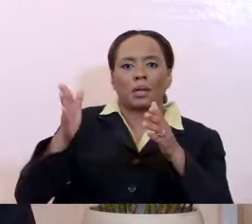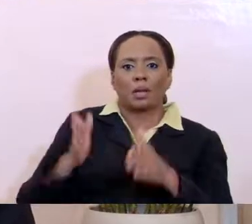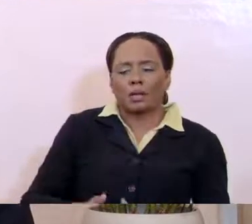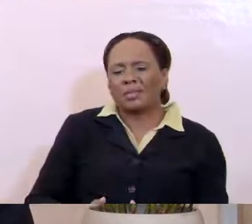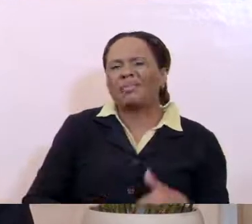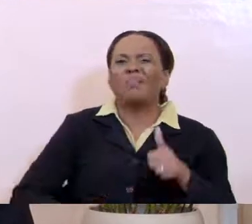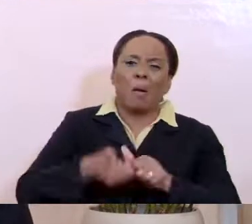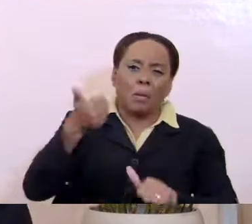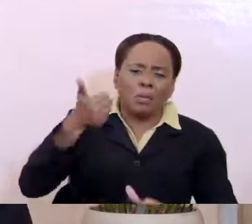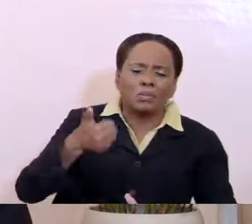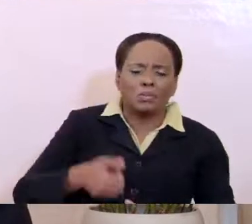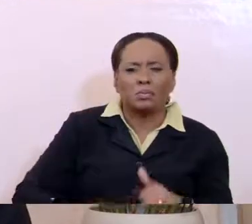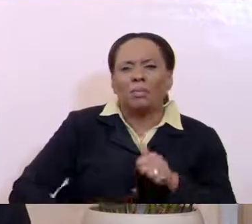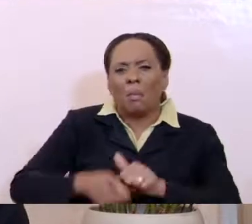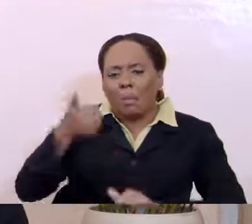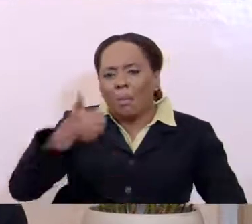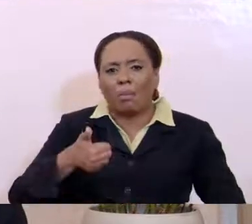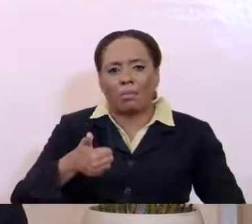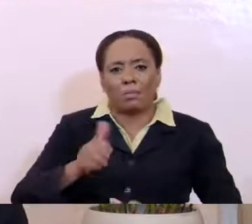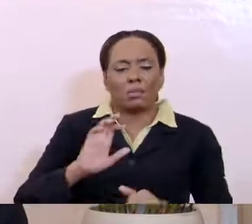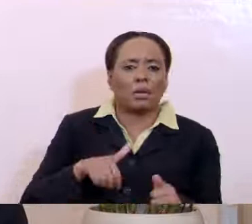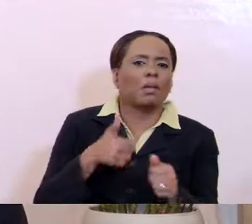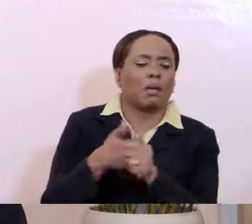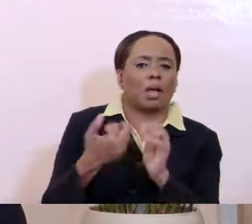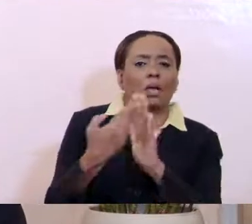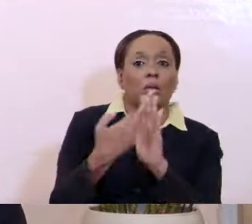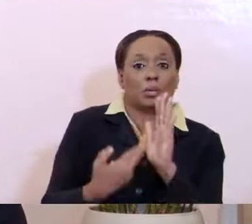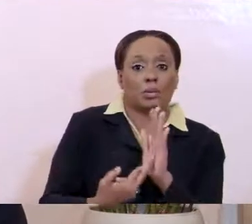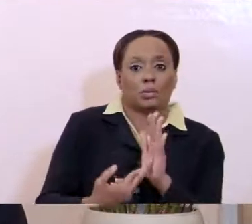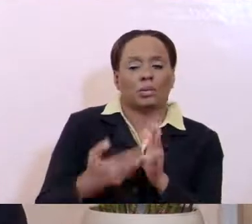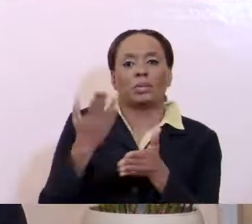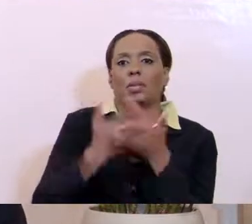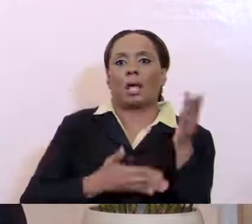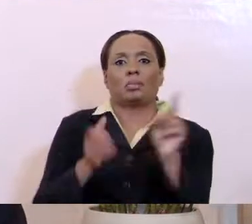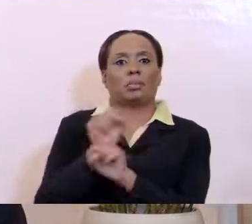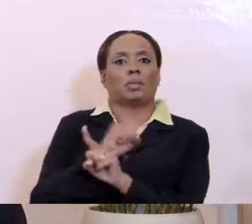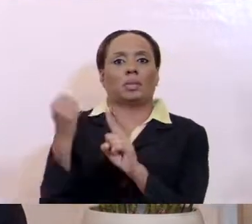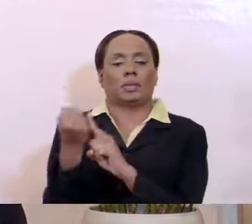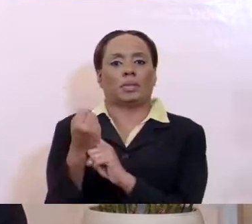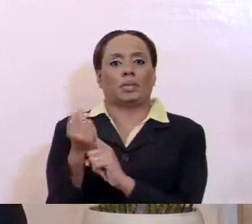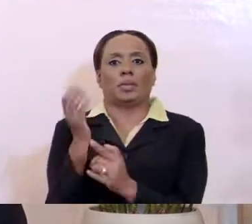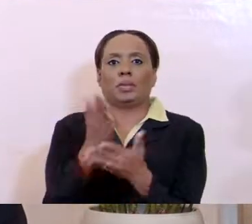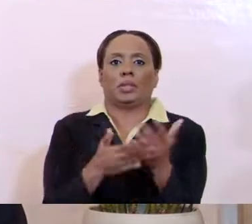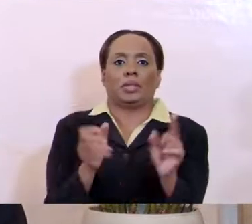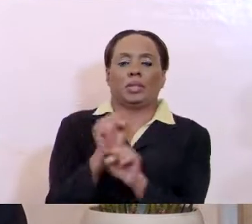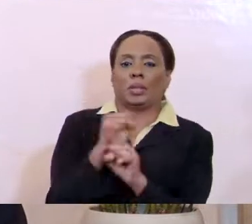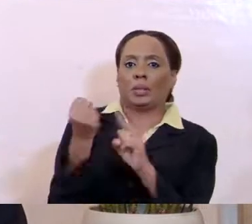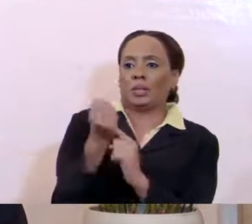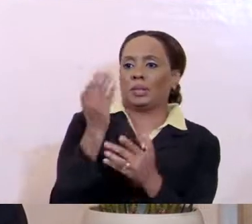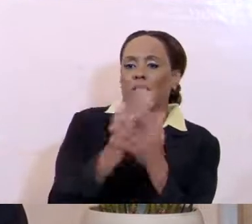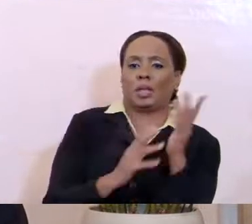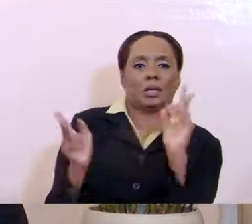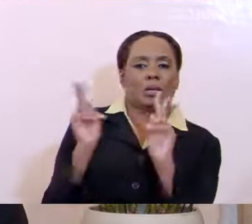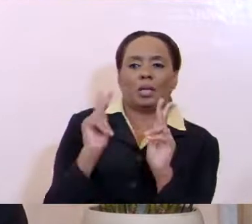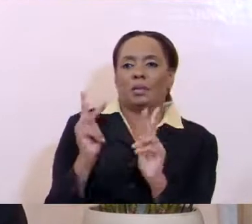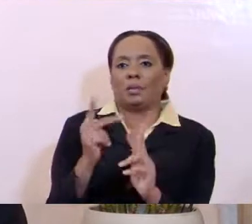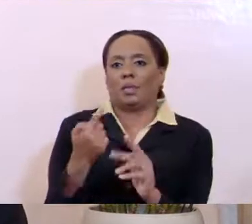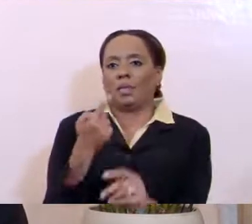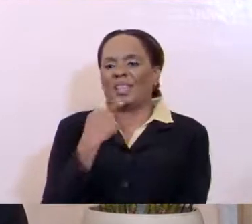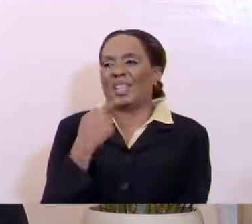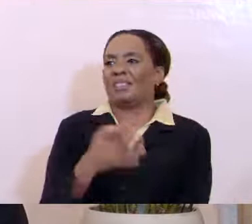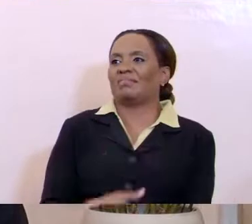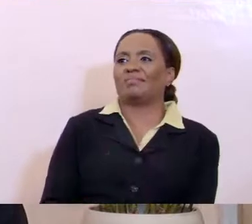and large been compliant. In instances, there have been some people who show a